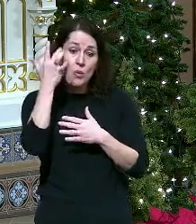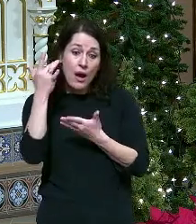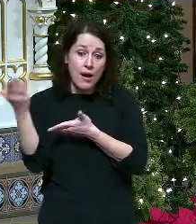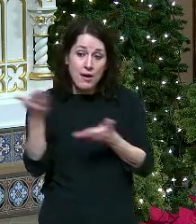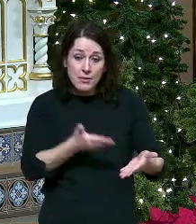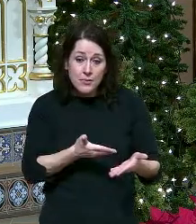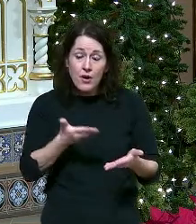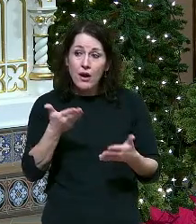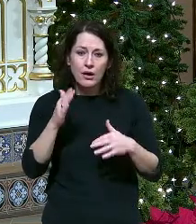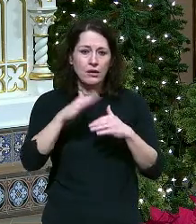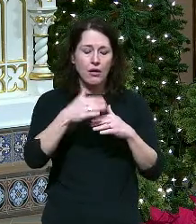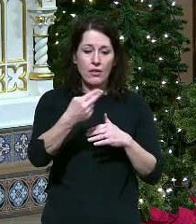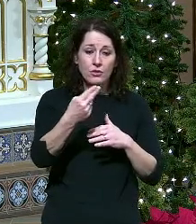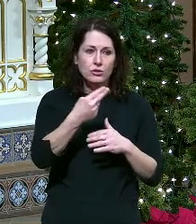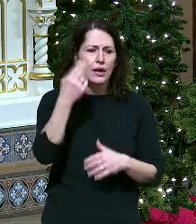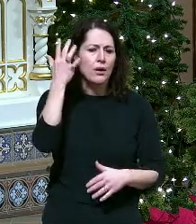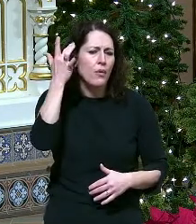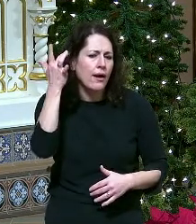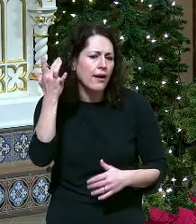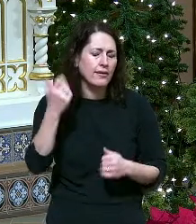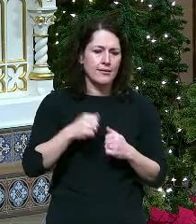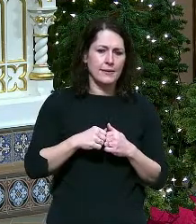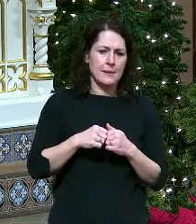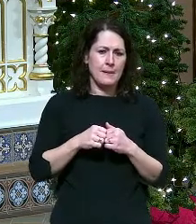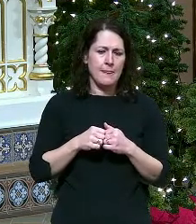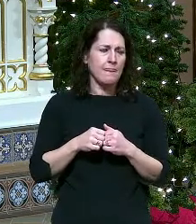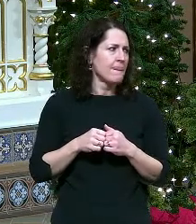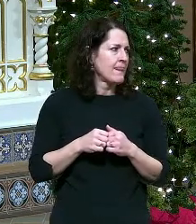here on Thursday,